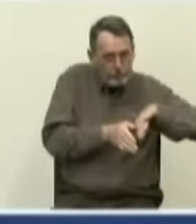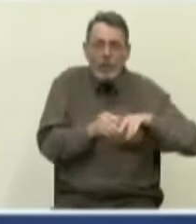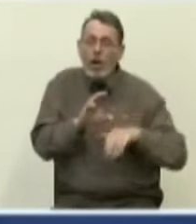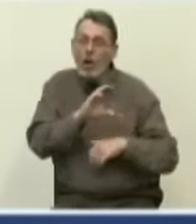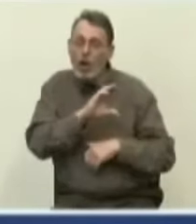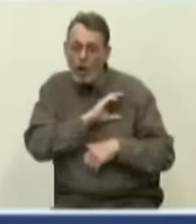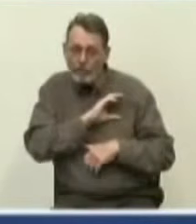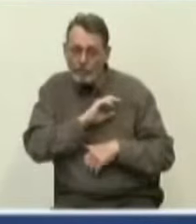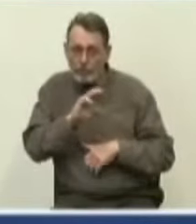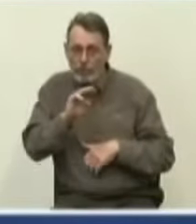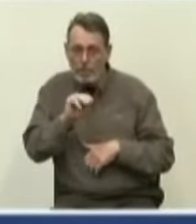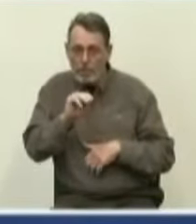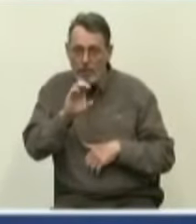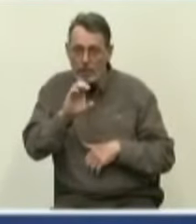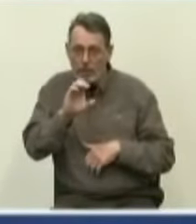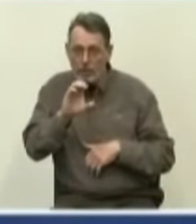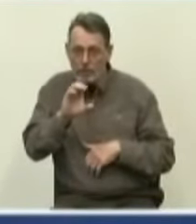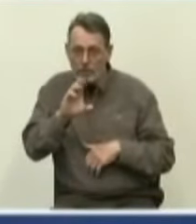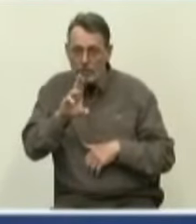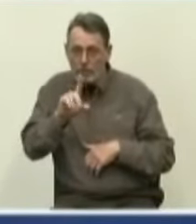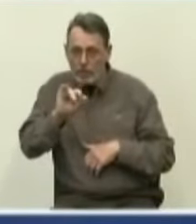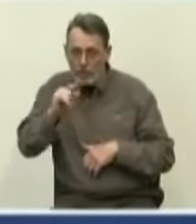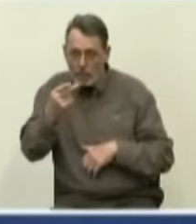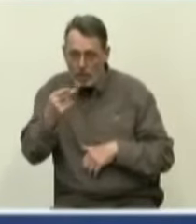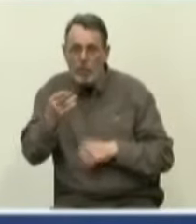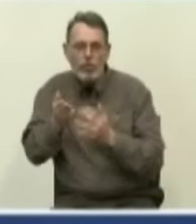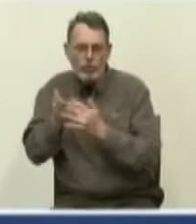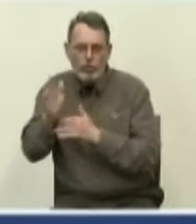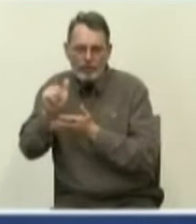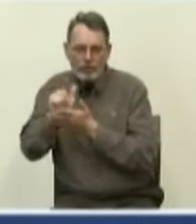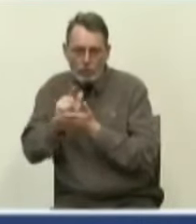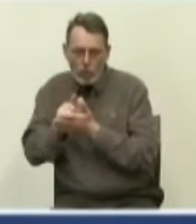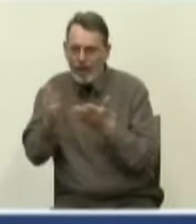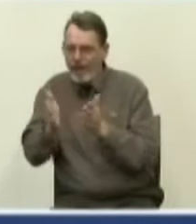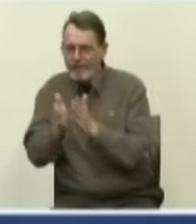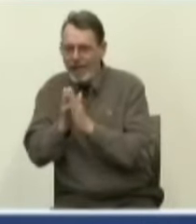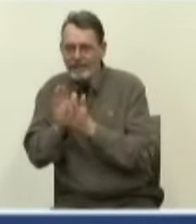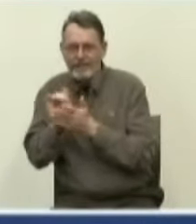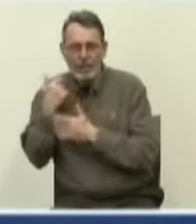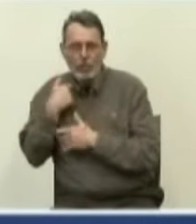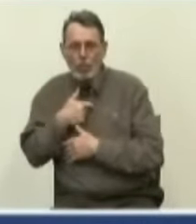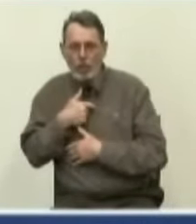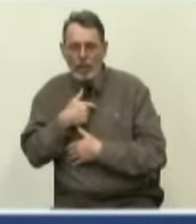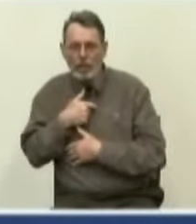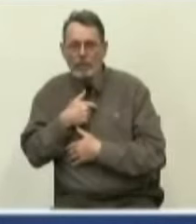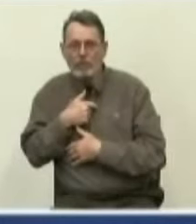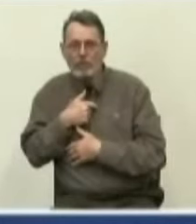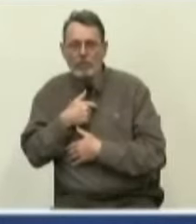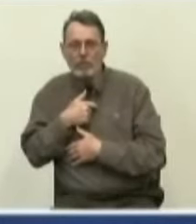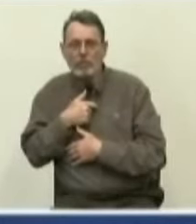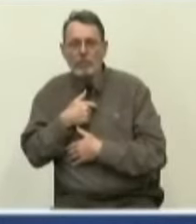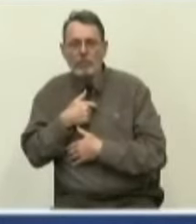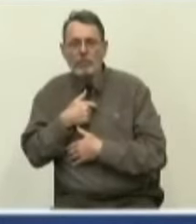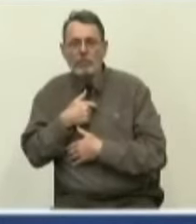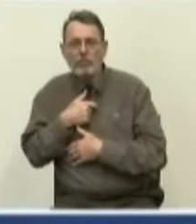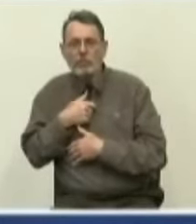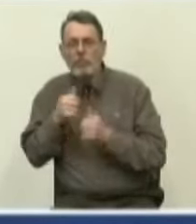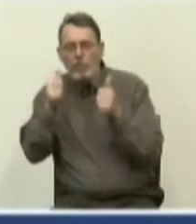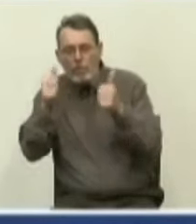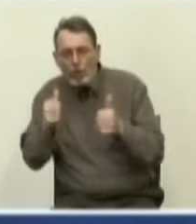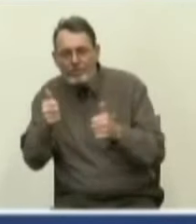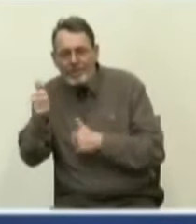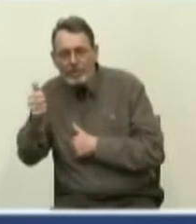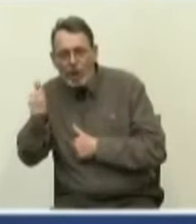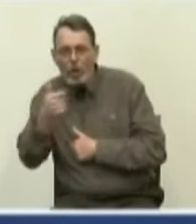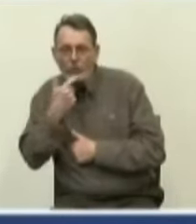Officer McAuliffe, through his attorney, has asked that we post his own apology to Mr.